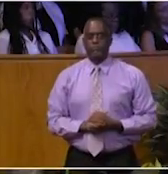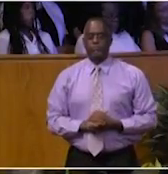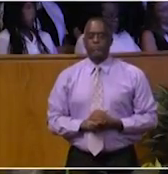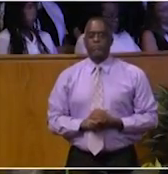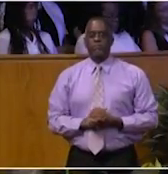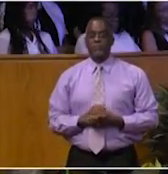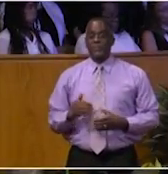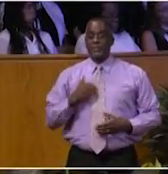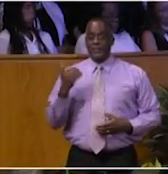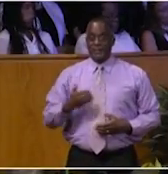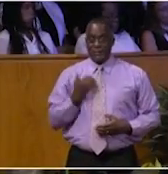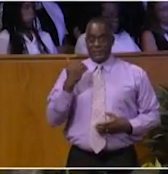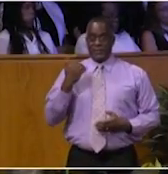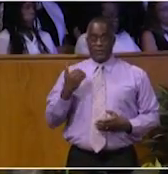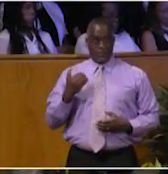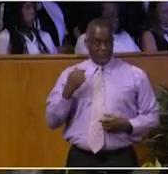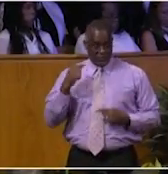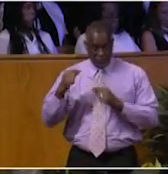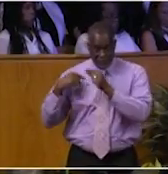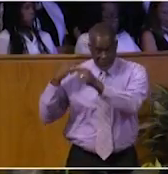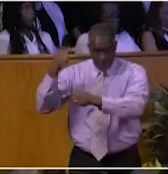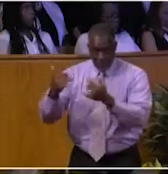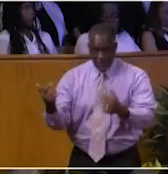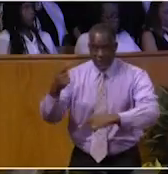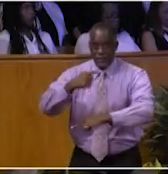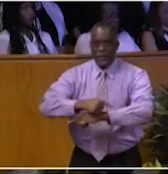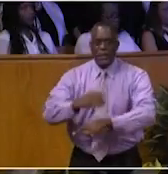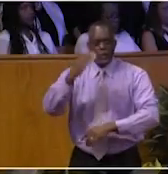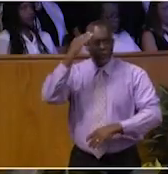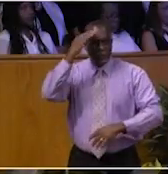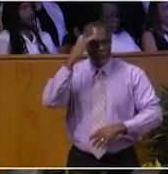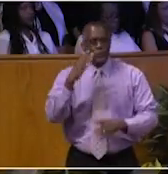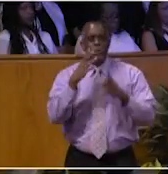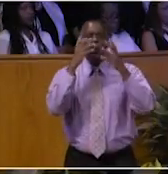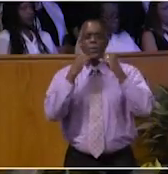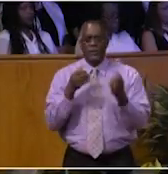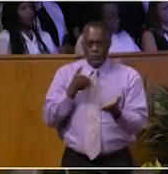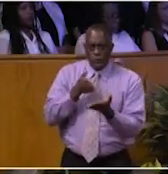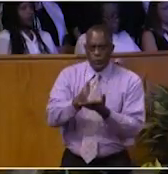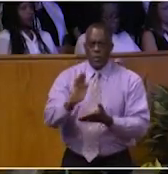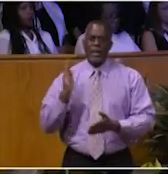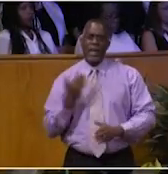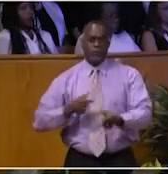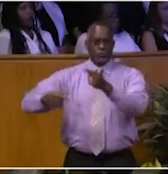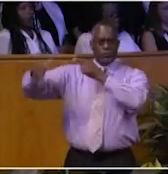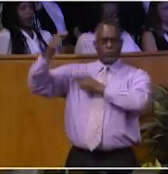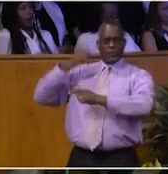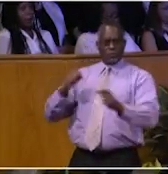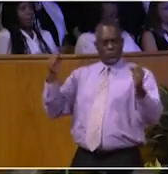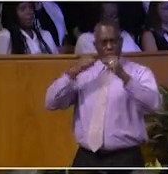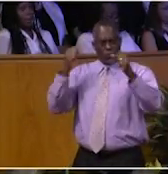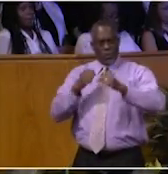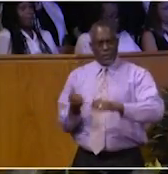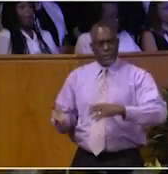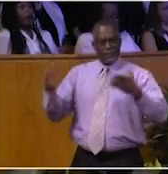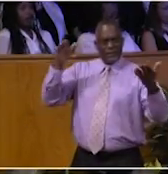They know that even the precious right to vote that our forefathers fought for and died for is now